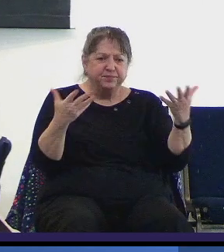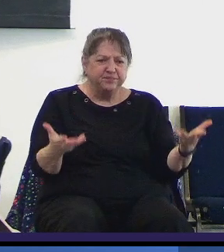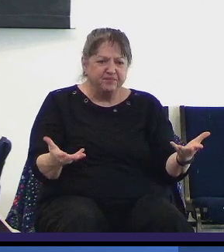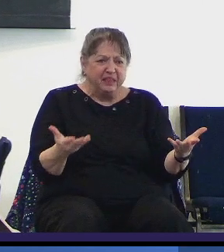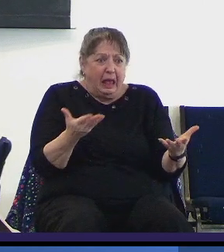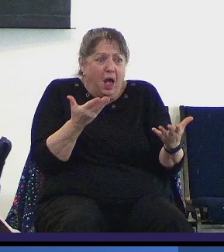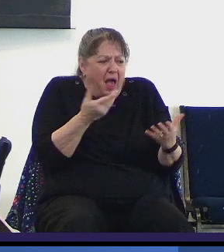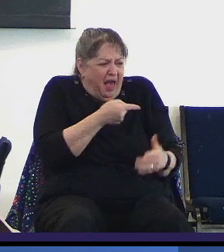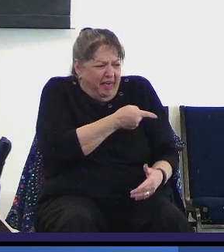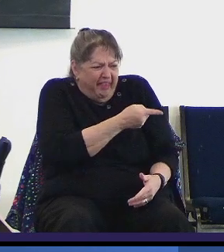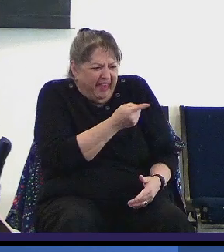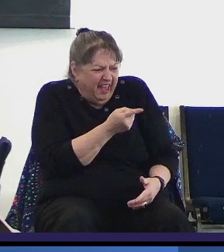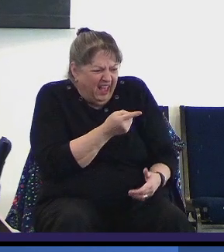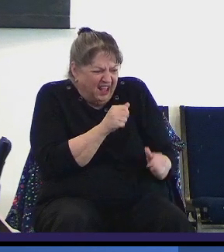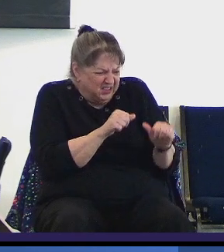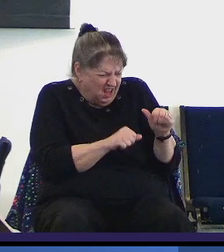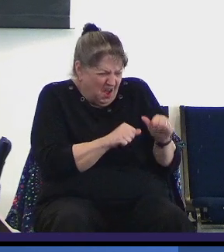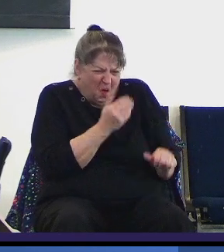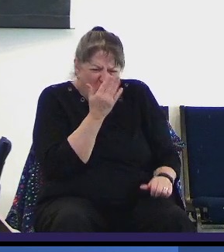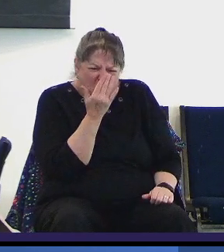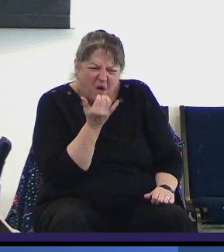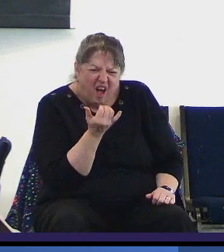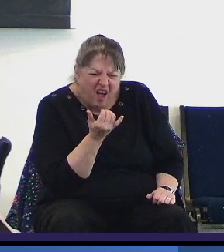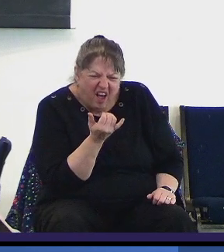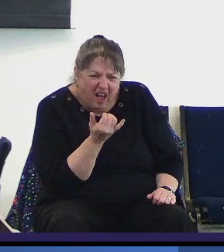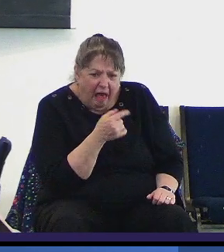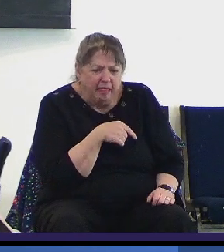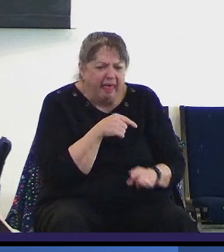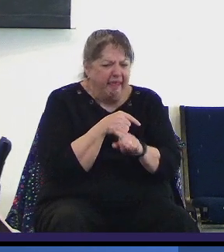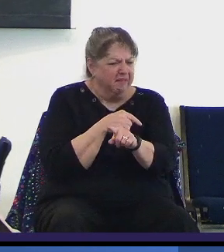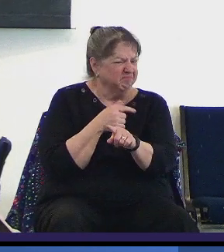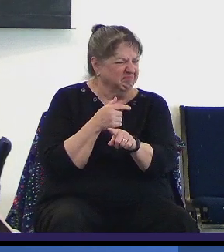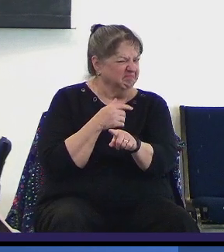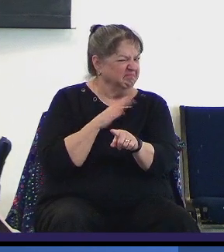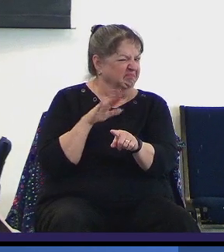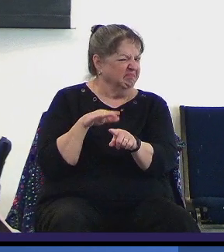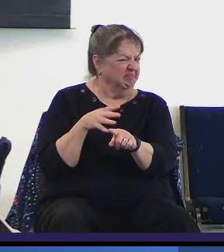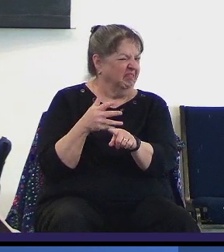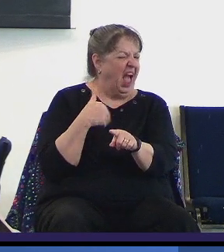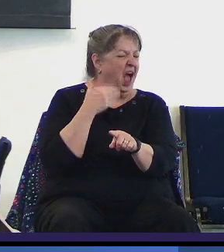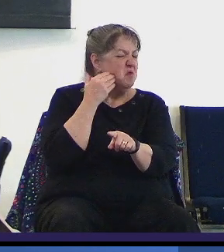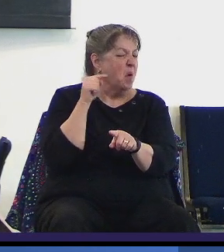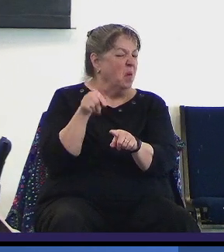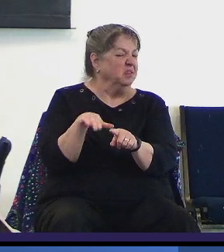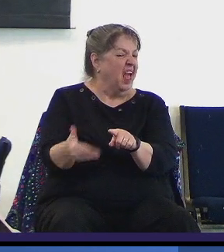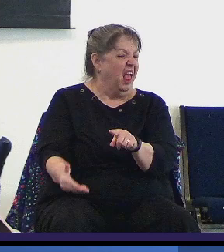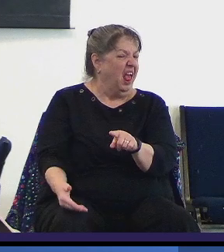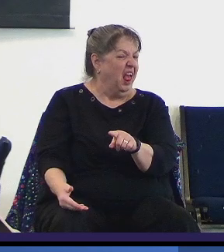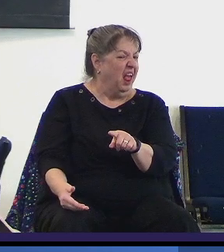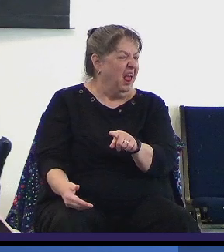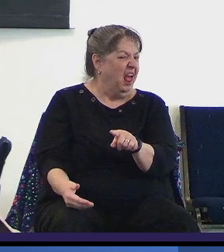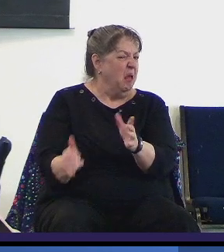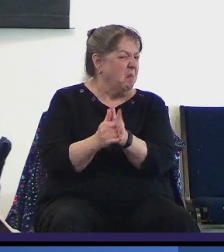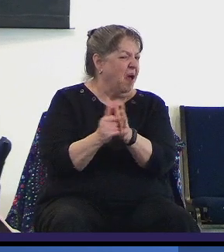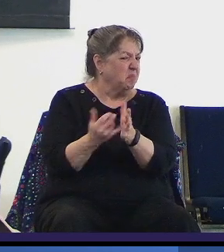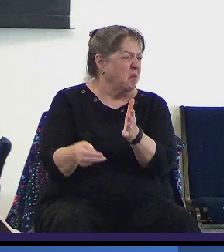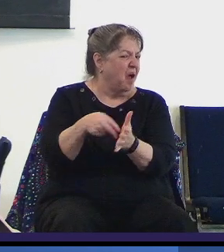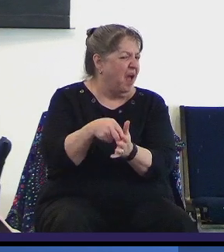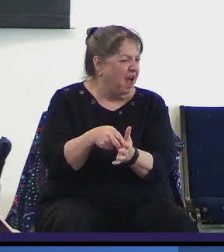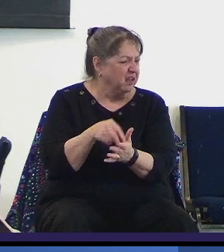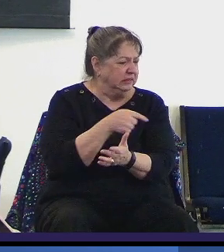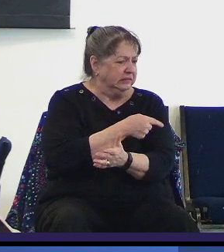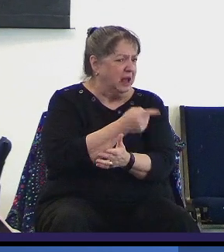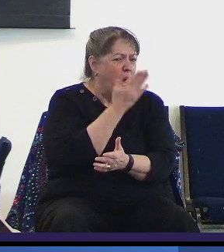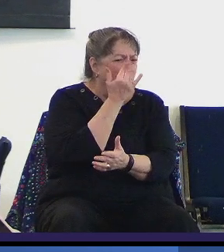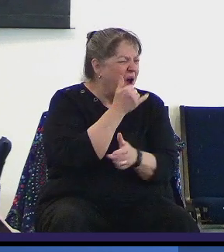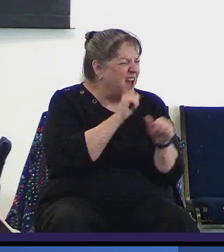doubted because he had just recently risen from the dead, or they doubted because maybe, I mean,